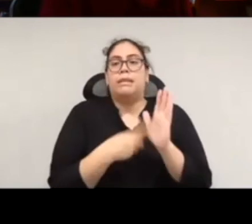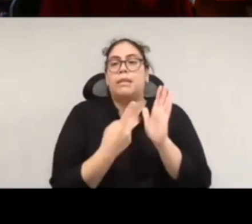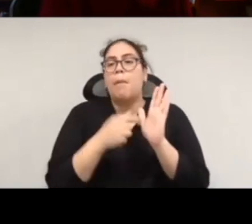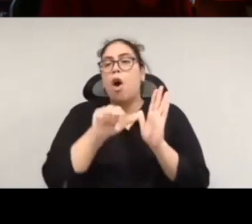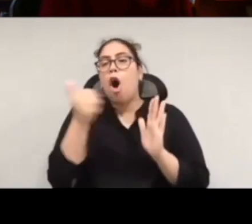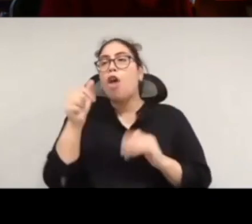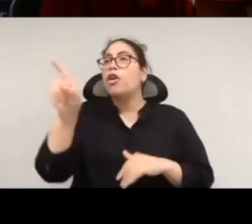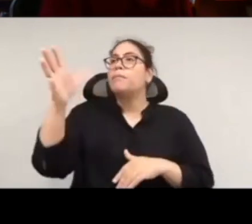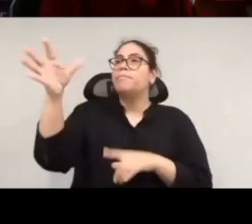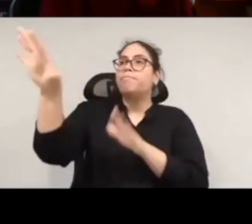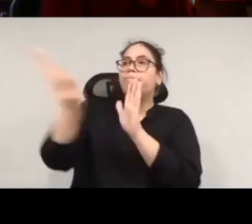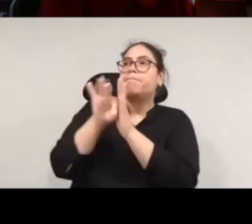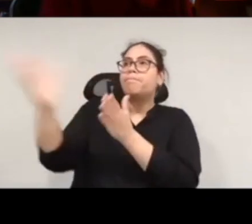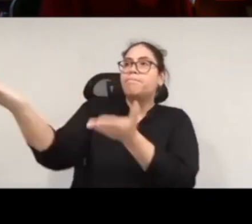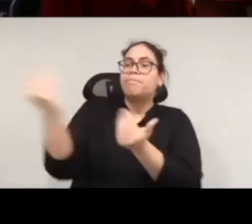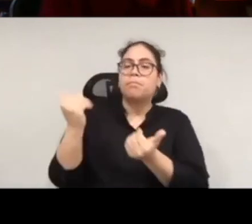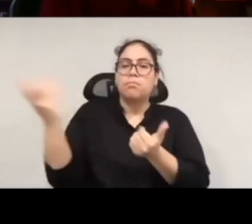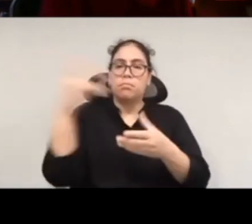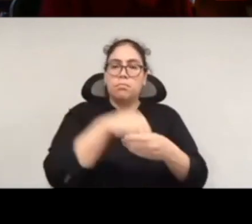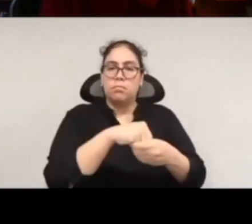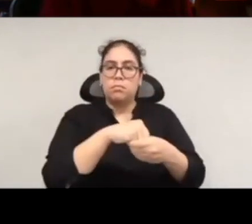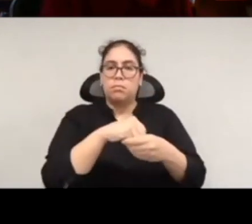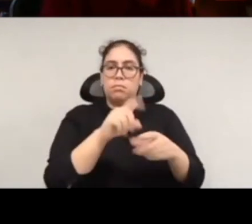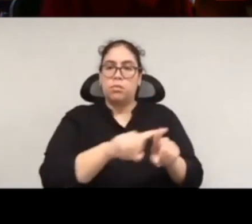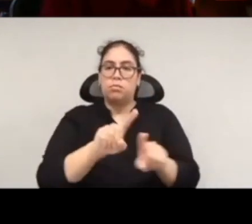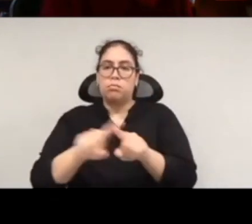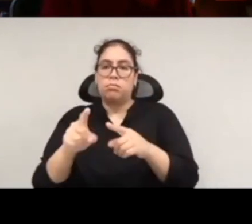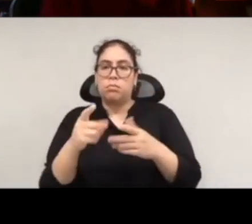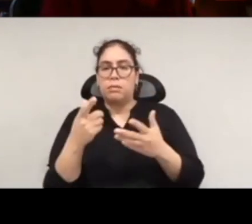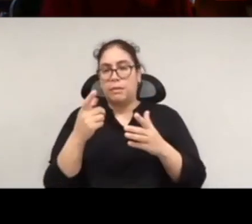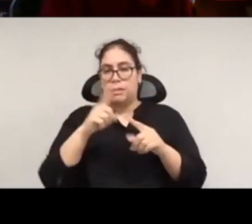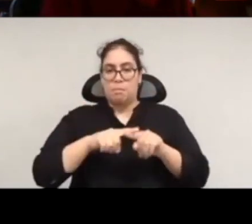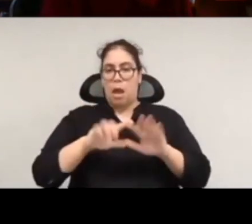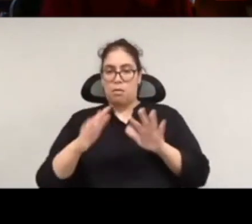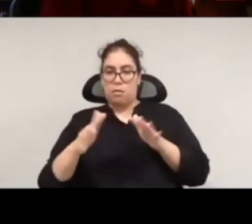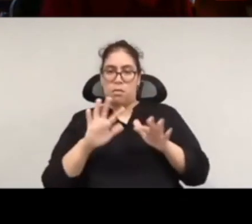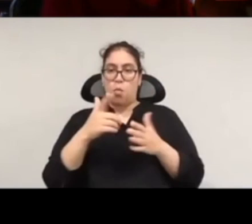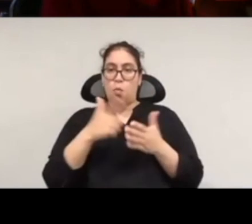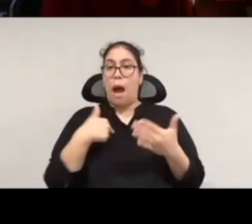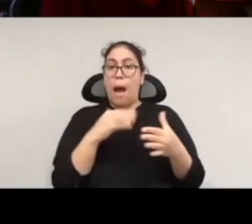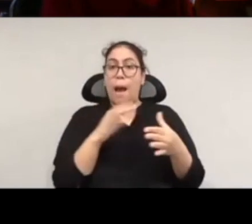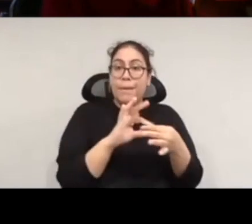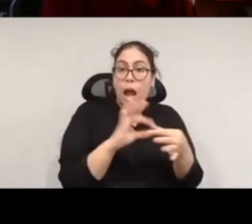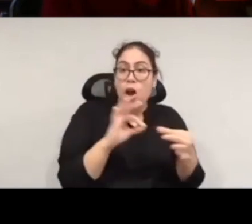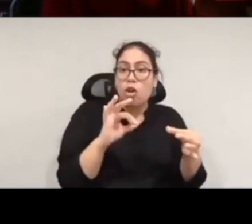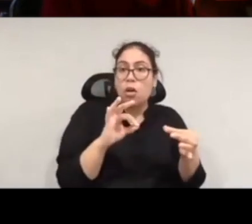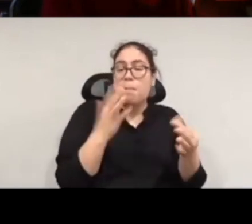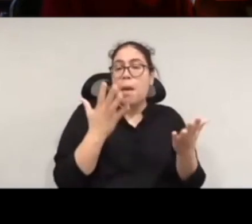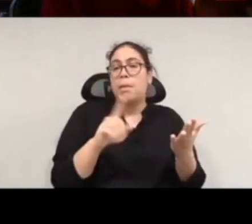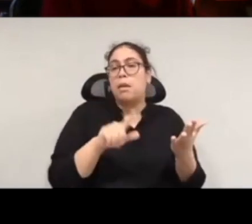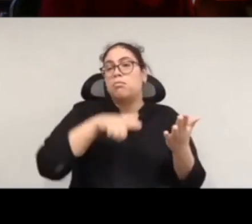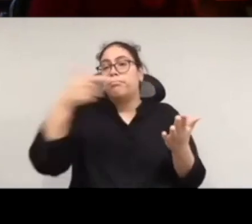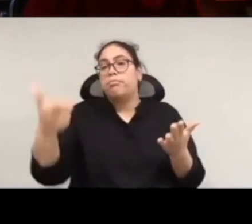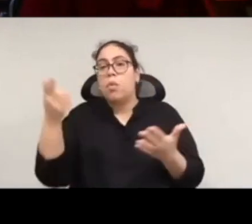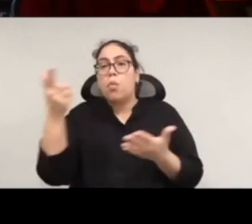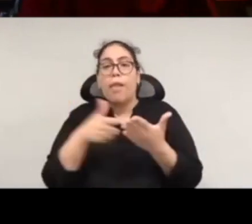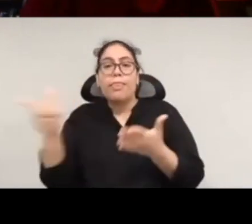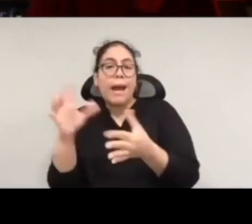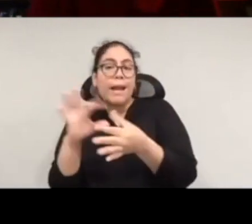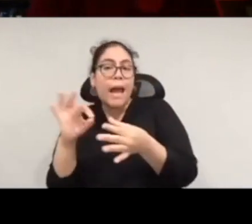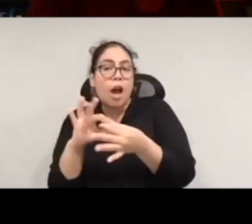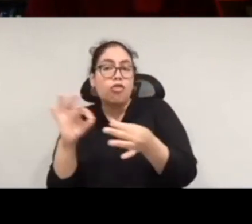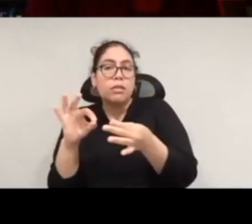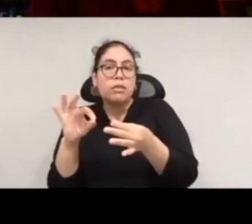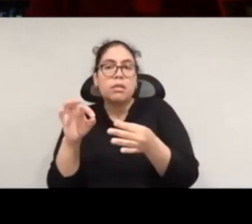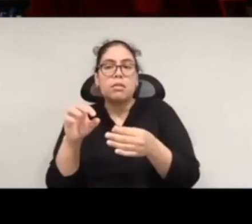do subtitles, so it differentiates between what I'm narrating rather, and they're narrating perhaps subtitles or what have you, which goes